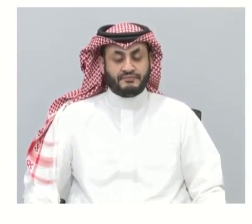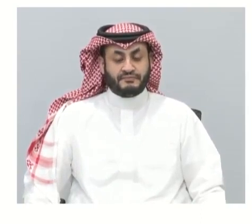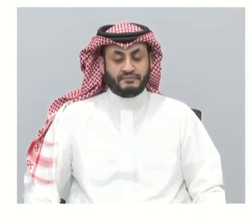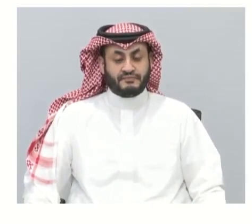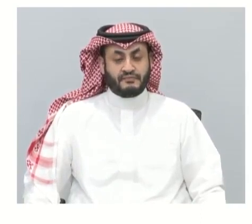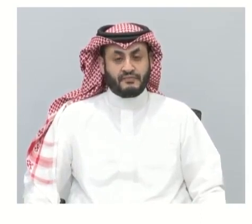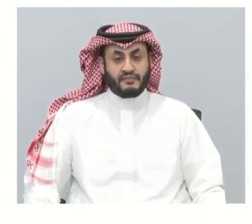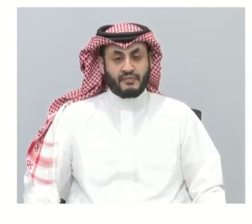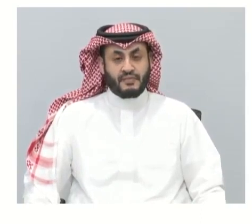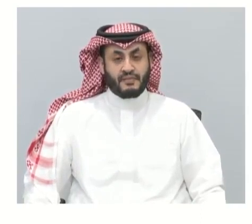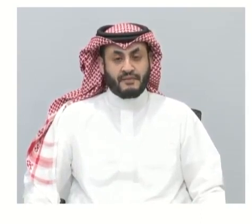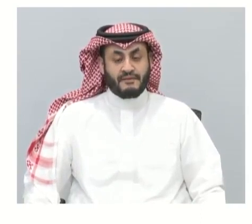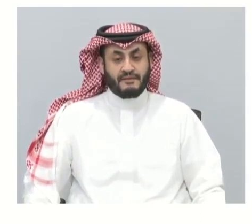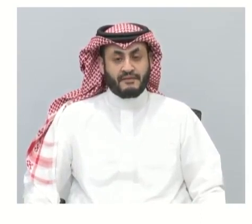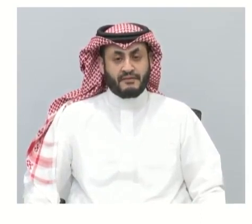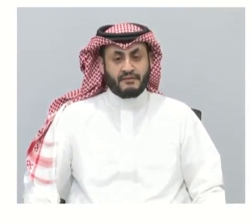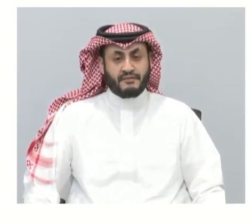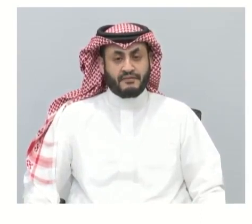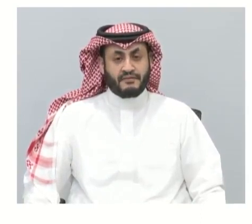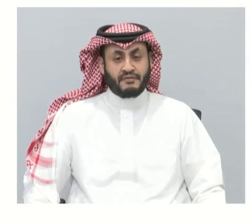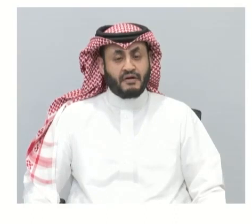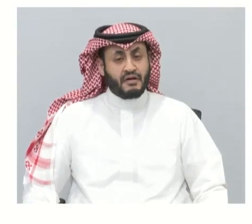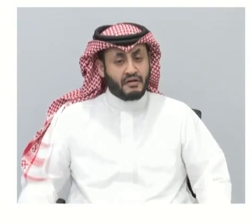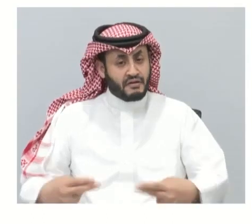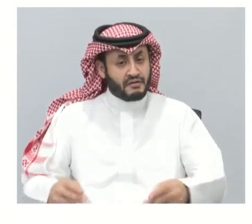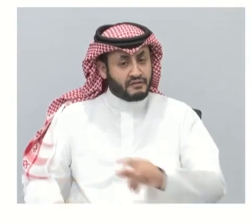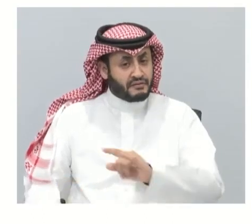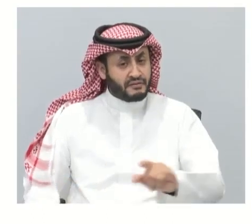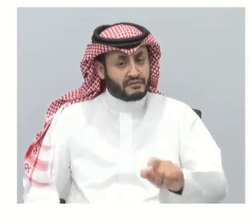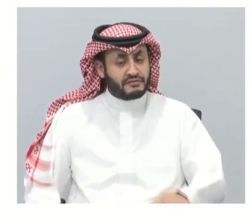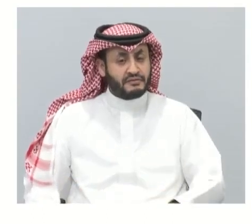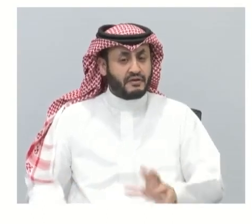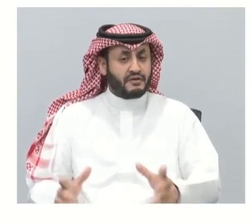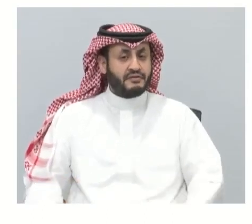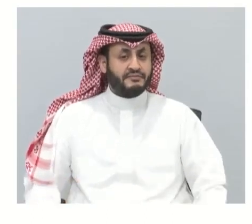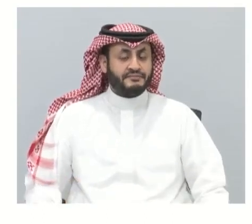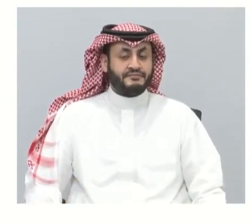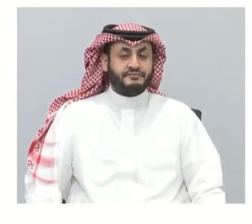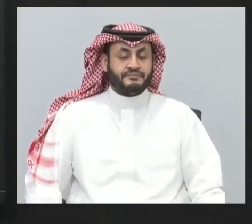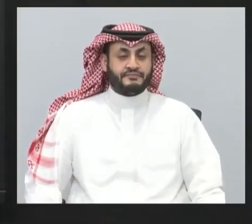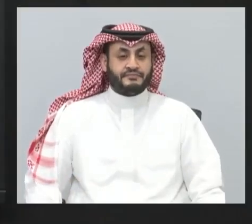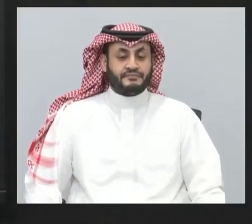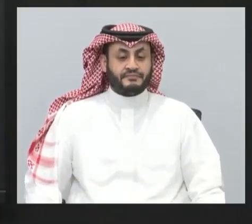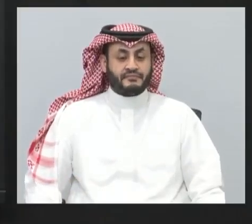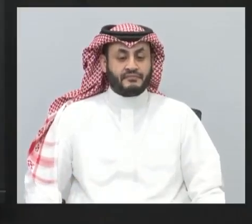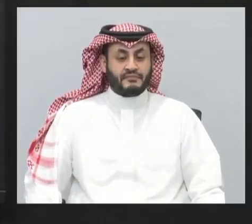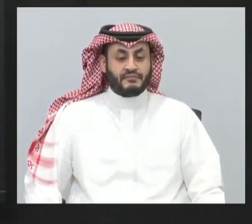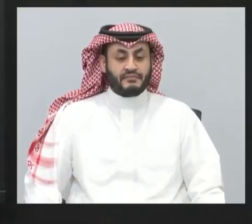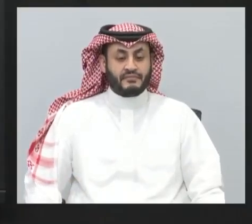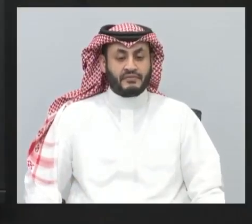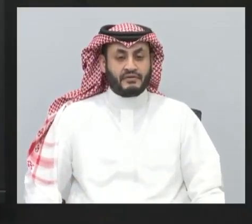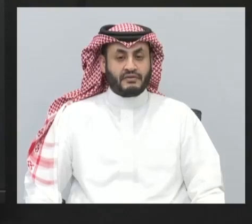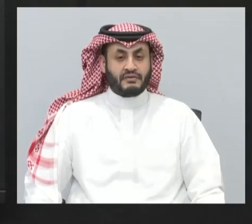So, what does the writer think or believe? Is she with or against using the internet and computers for